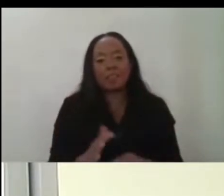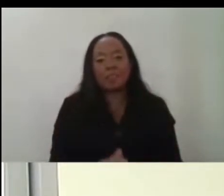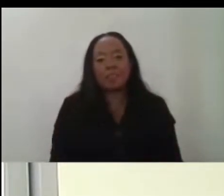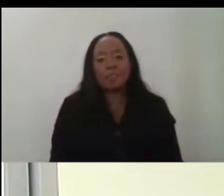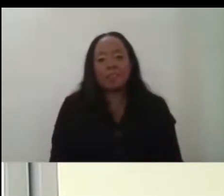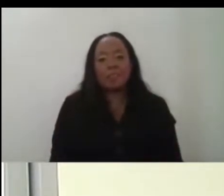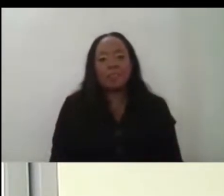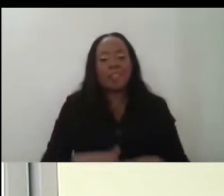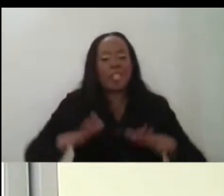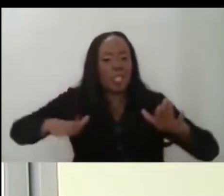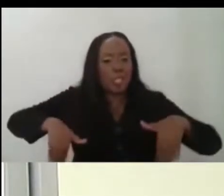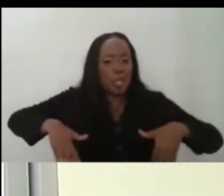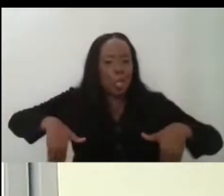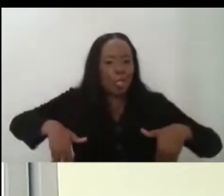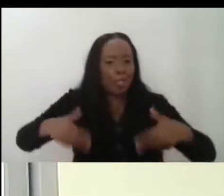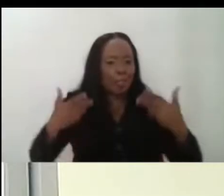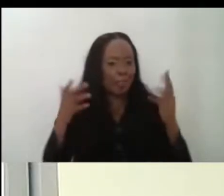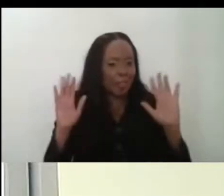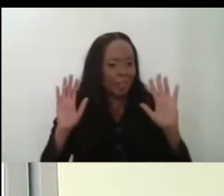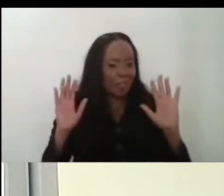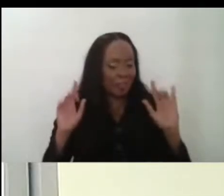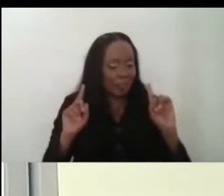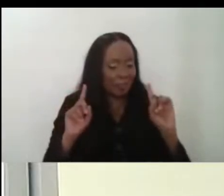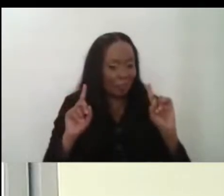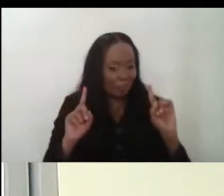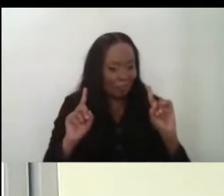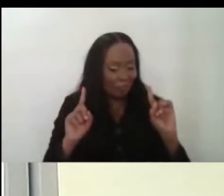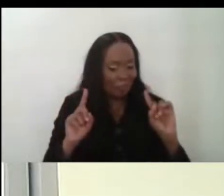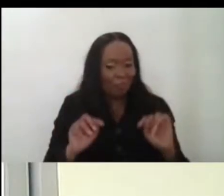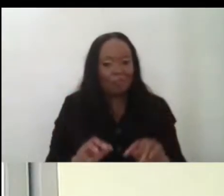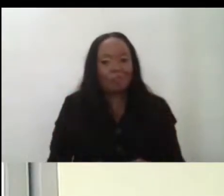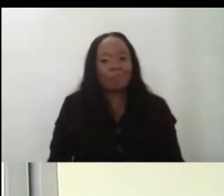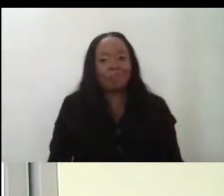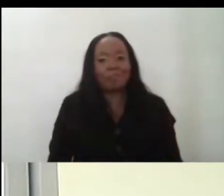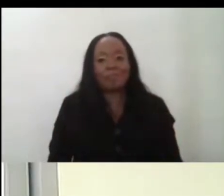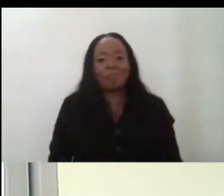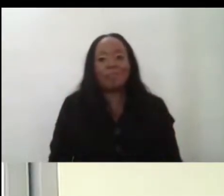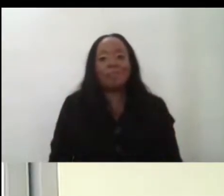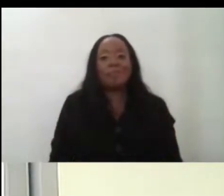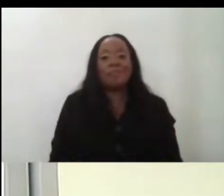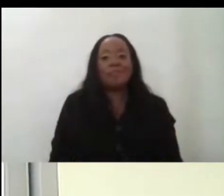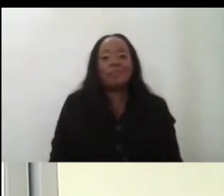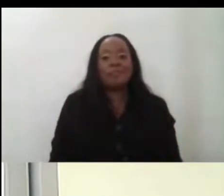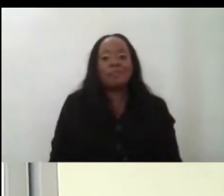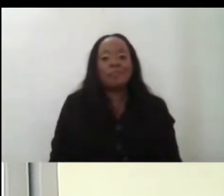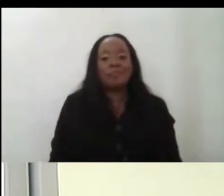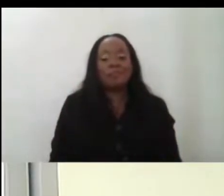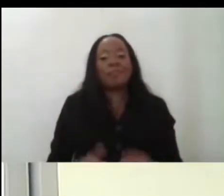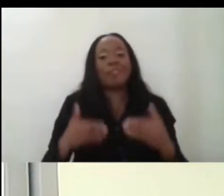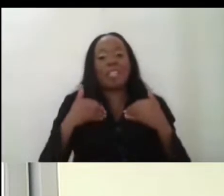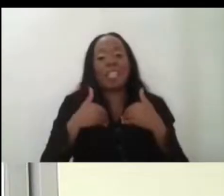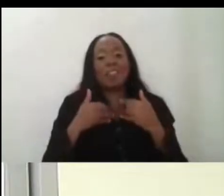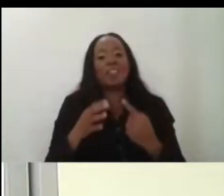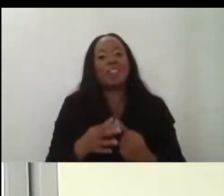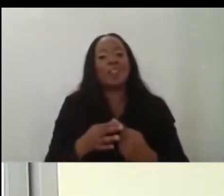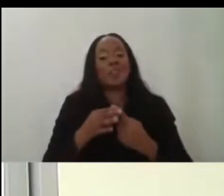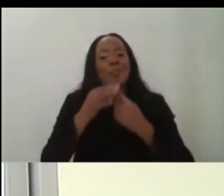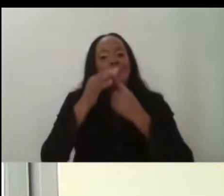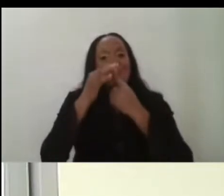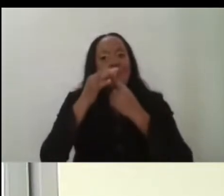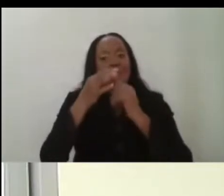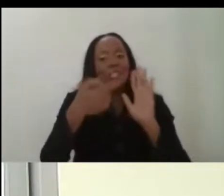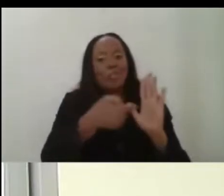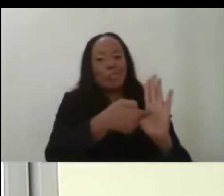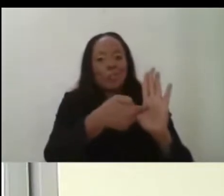finished just yet. That's the formal part of our press conference is over, but we have a very special unveiling that is